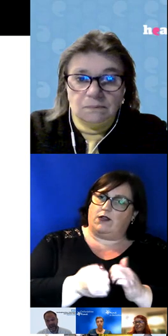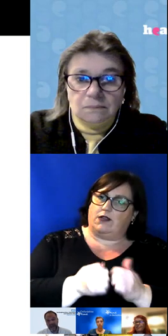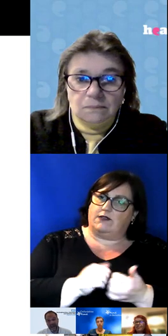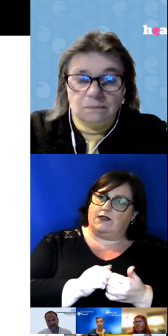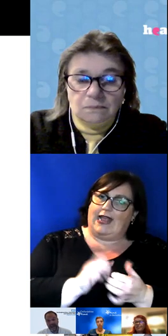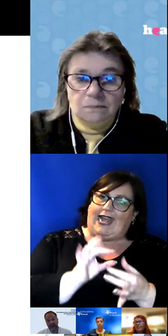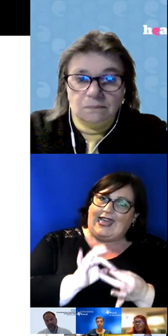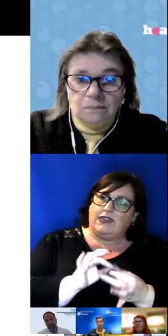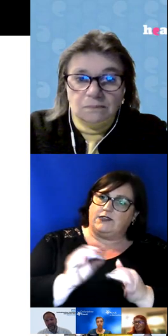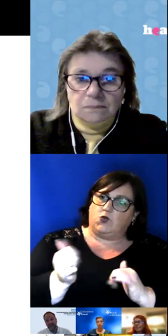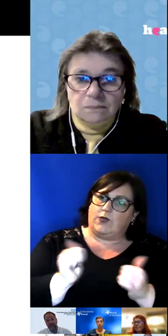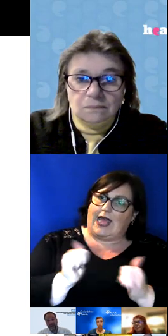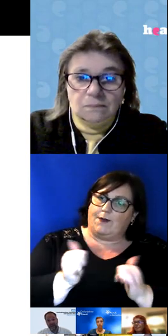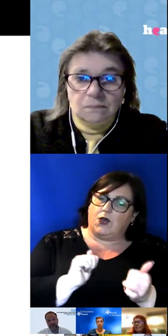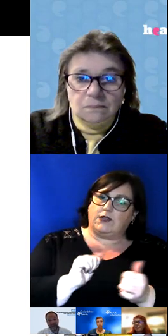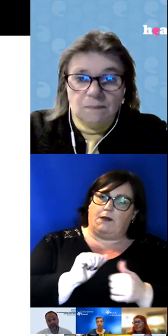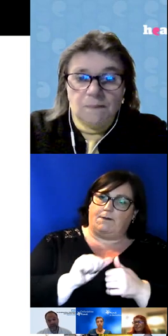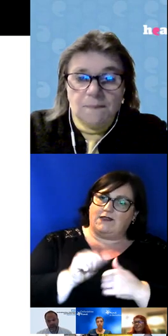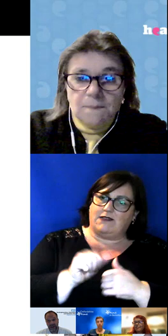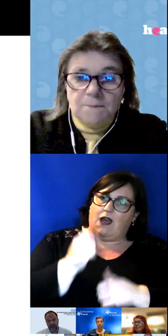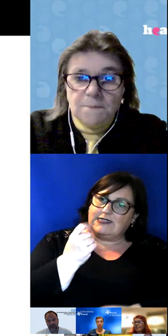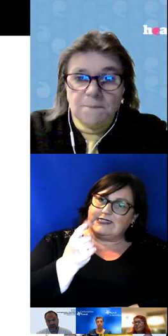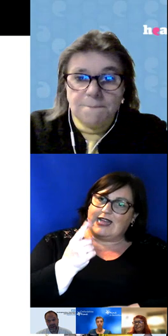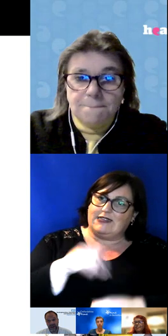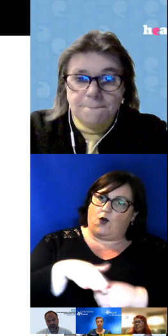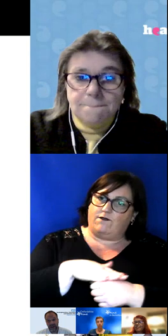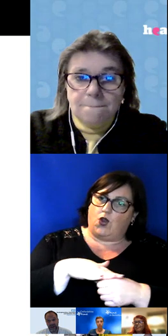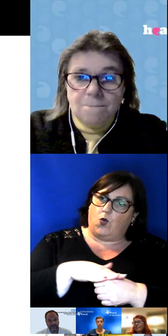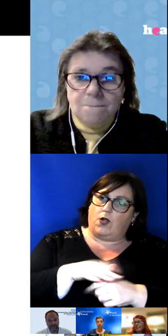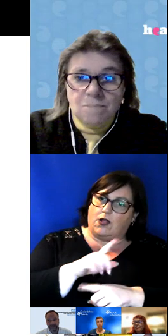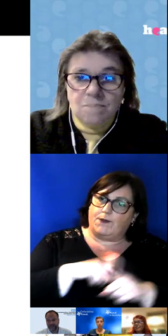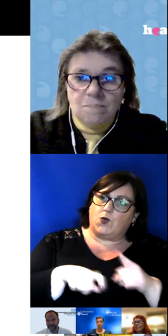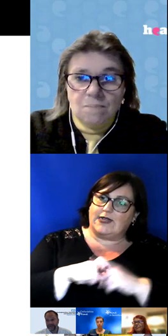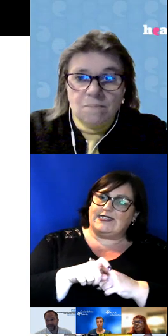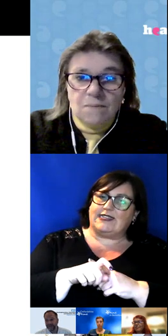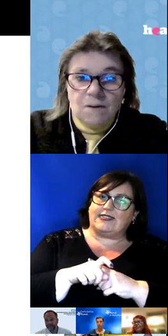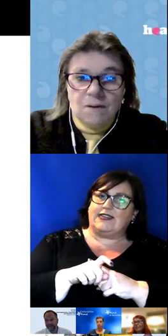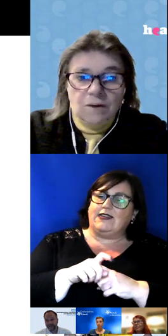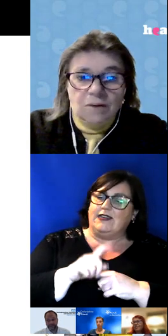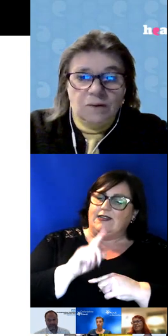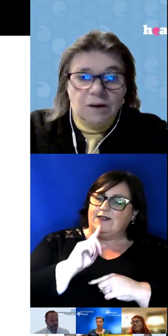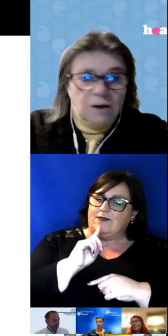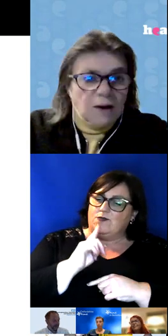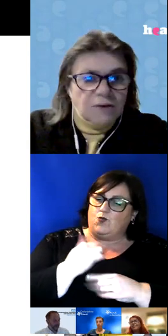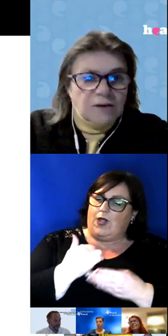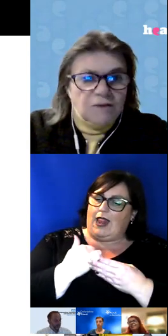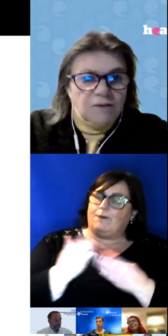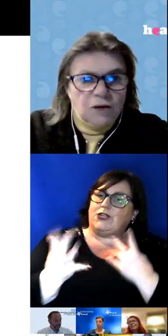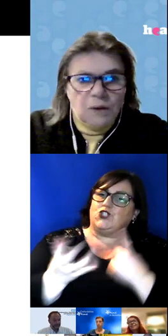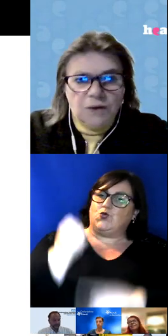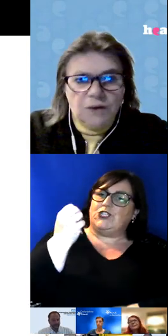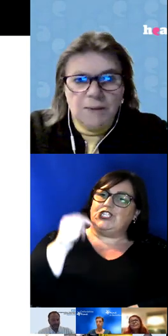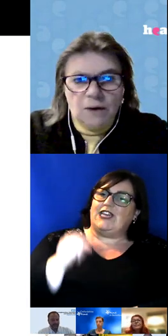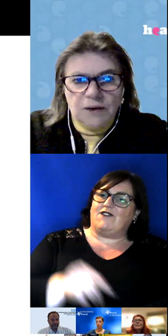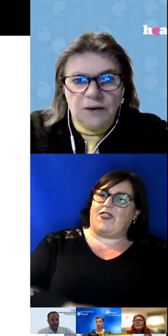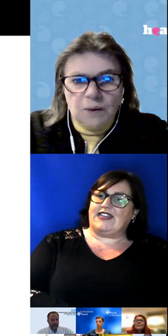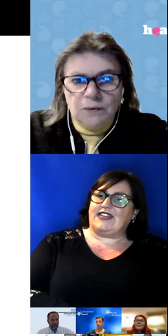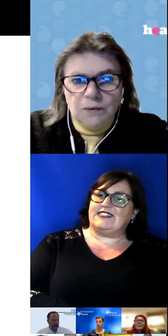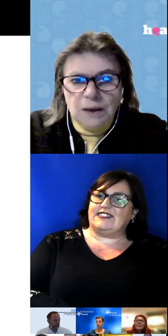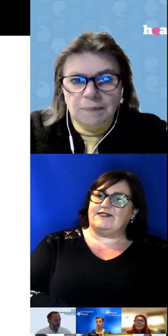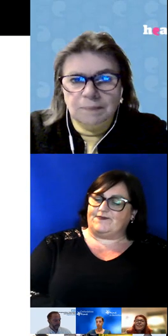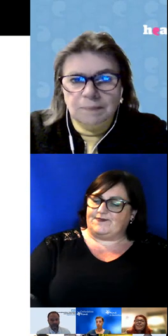better understanding of their local communities, will help us do that in the long run. Thank you. And Seth, did you want to come in